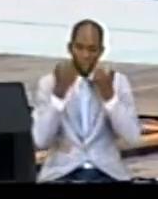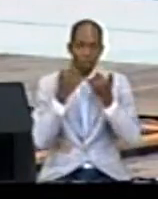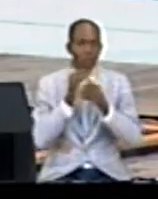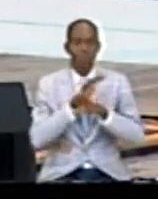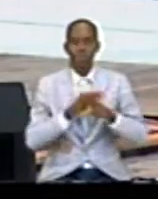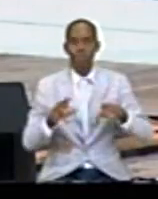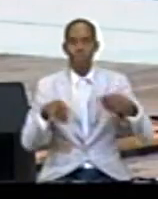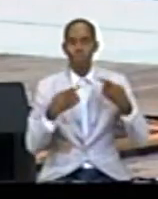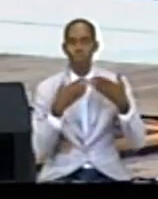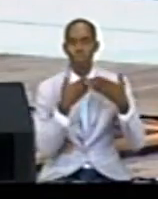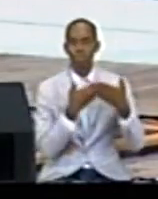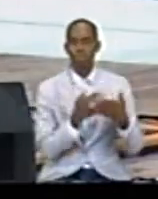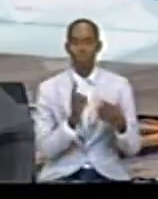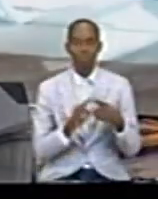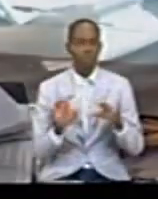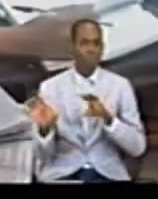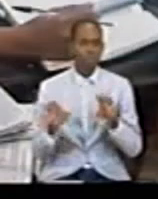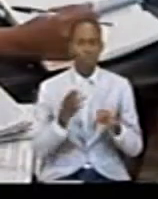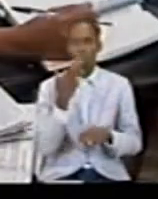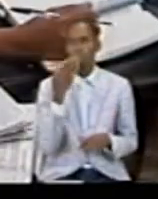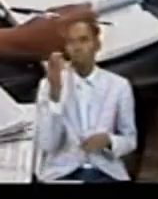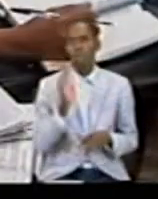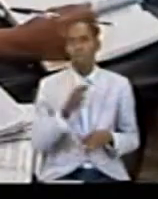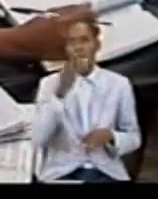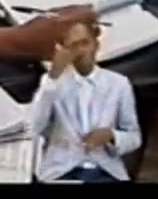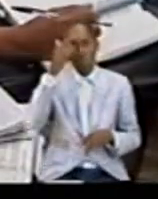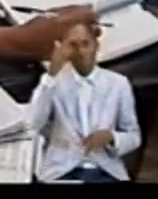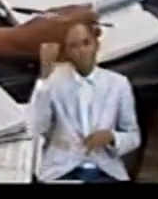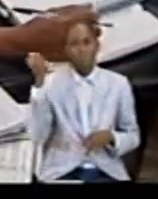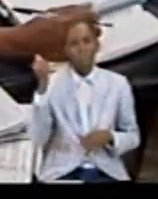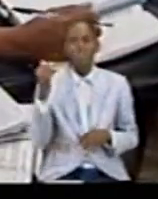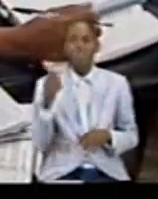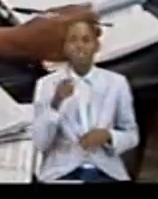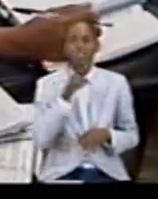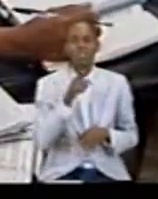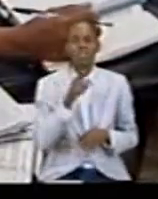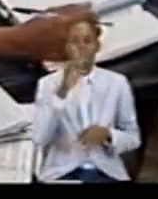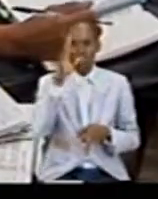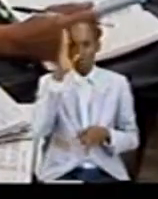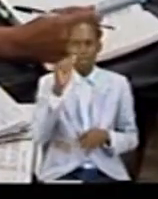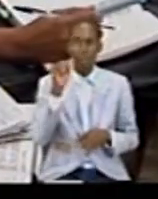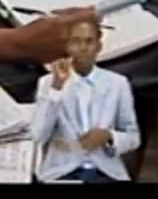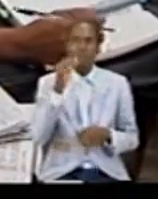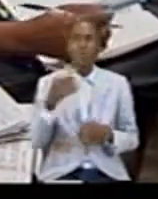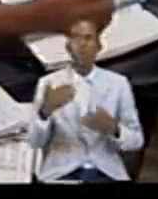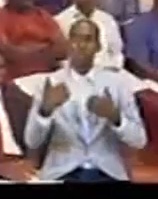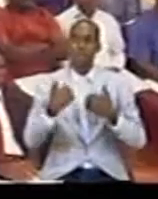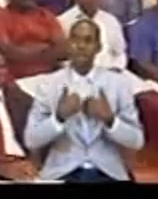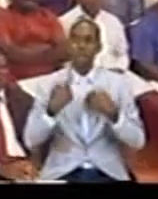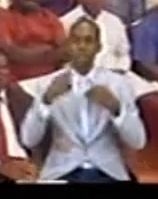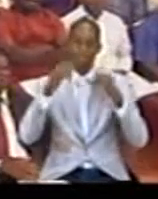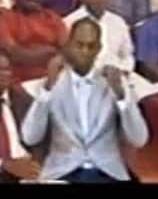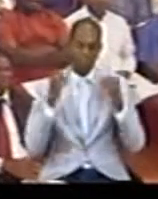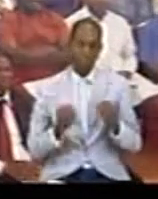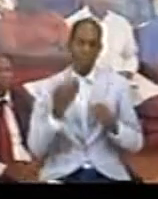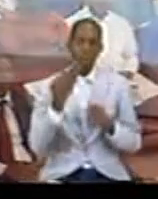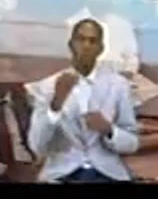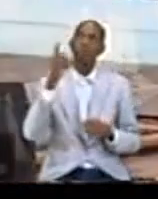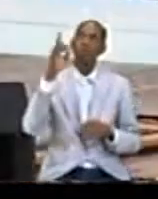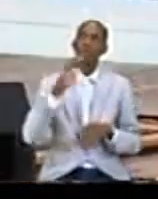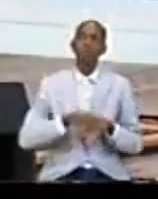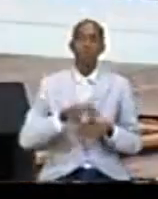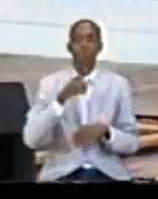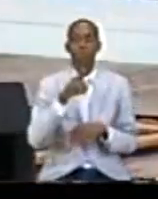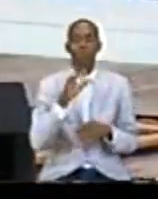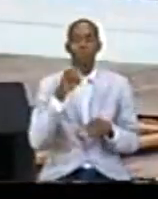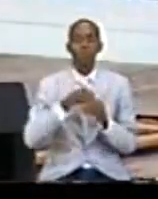near him to do evil, because he carries the power of God. In